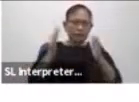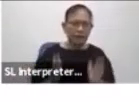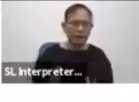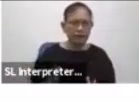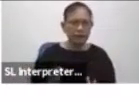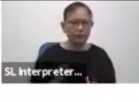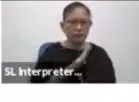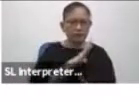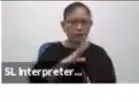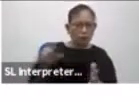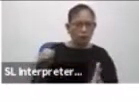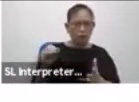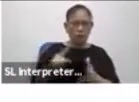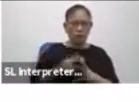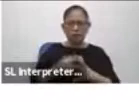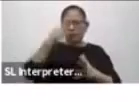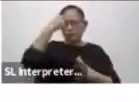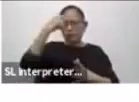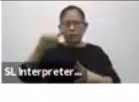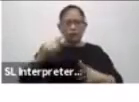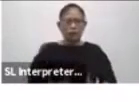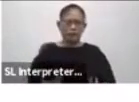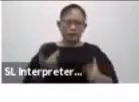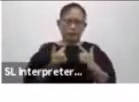accessing life-saving GBV services.